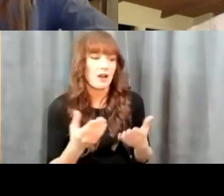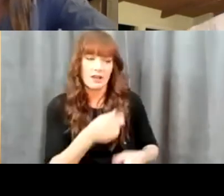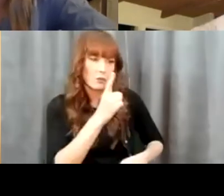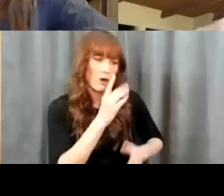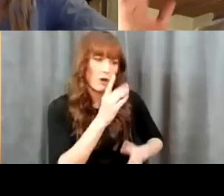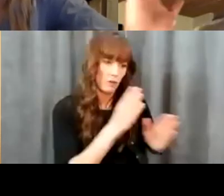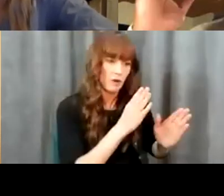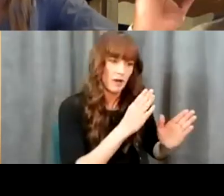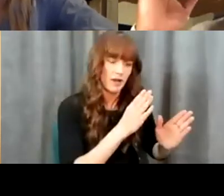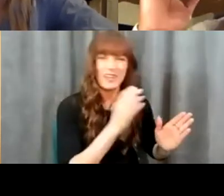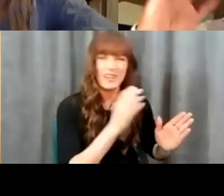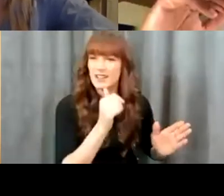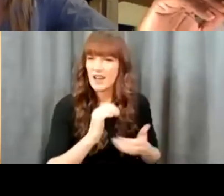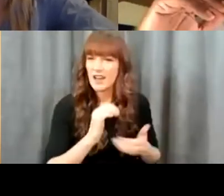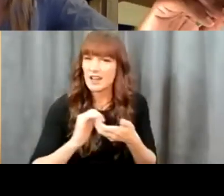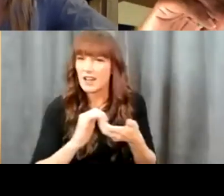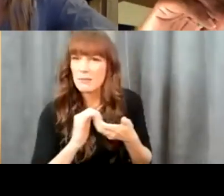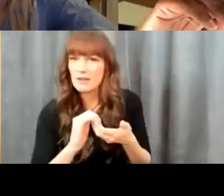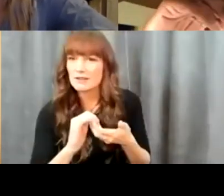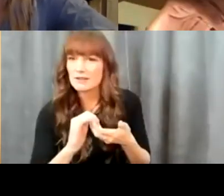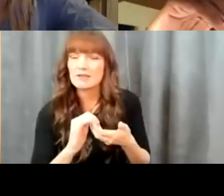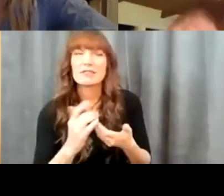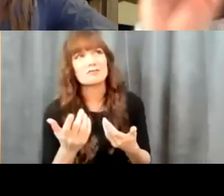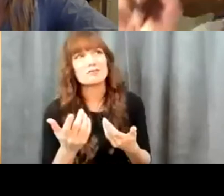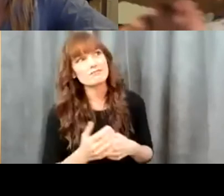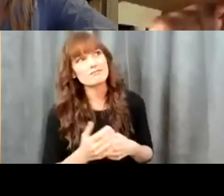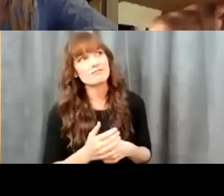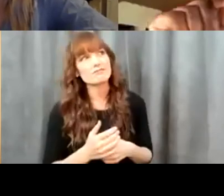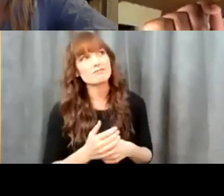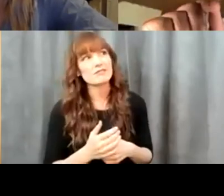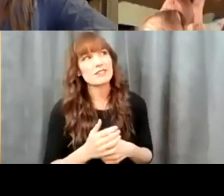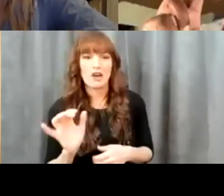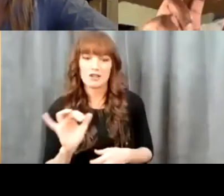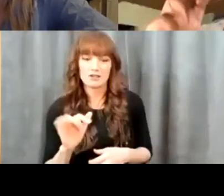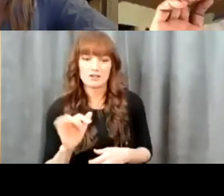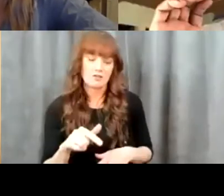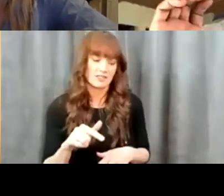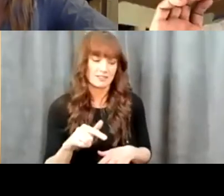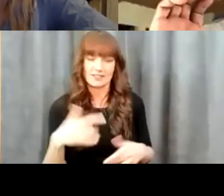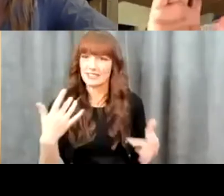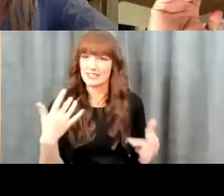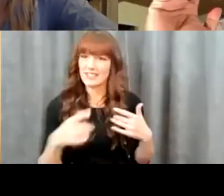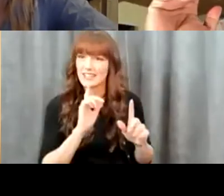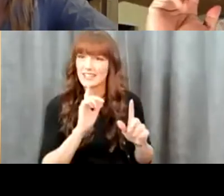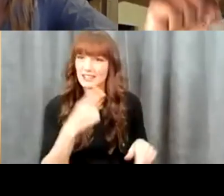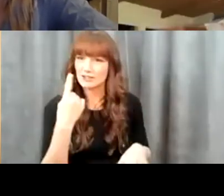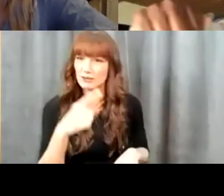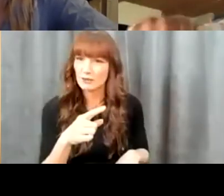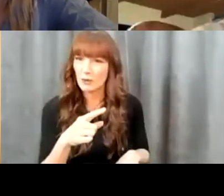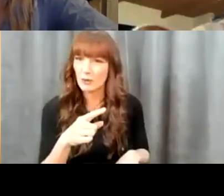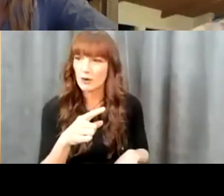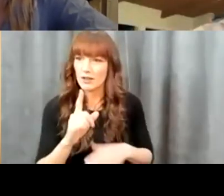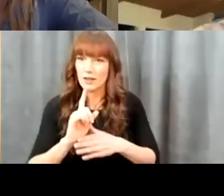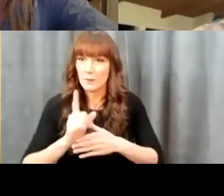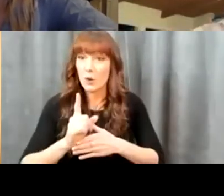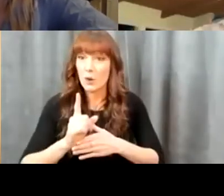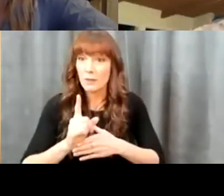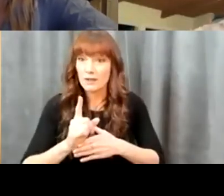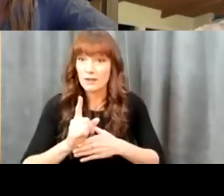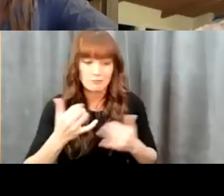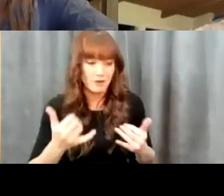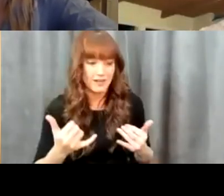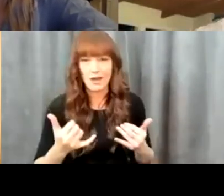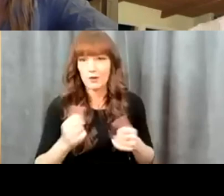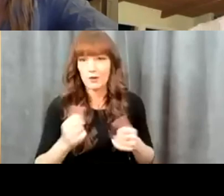know, and it was also, I thought this was an exciting answer to the moment that we're living right